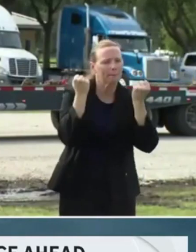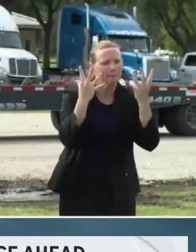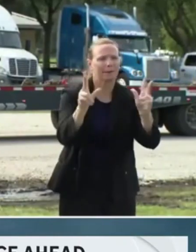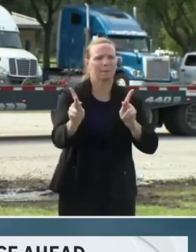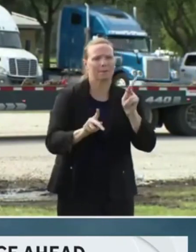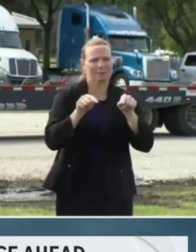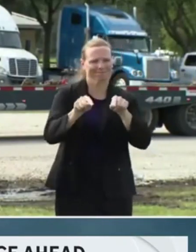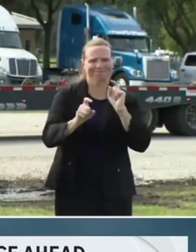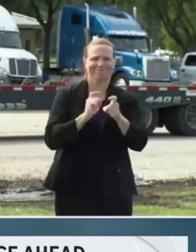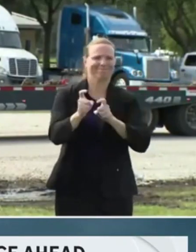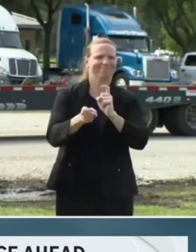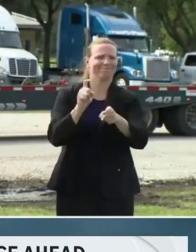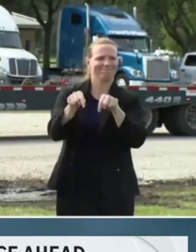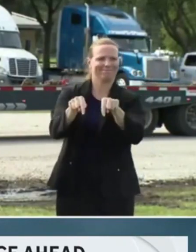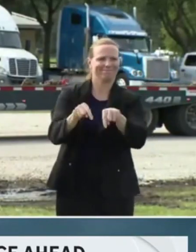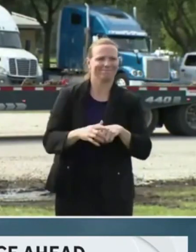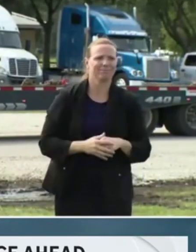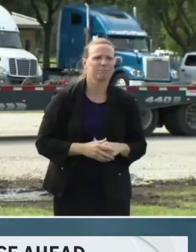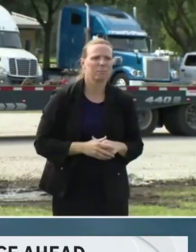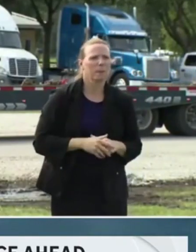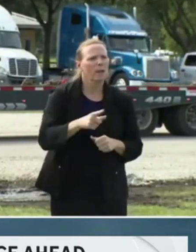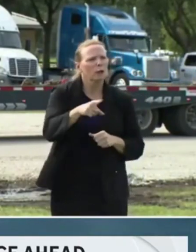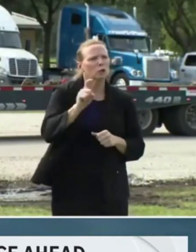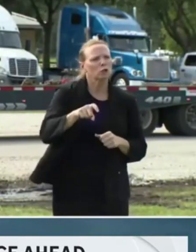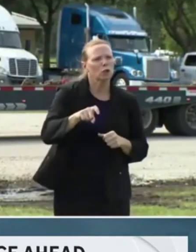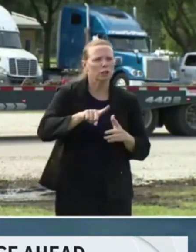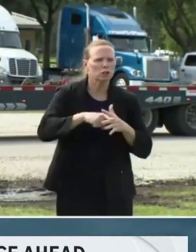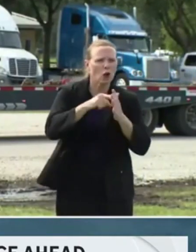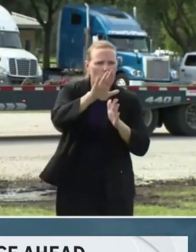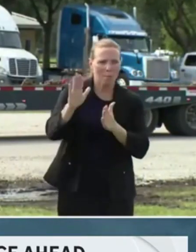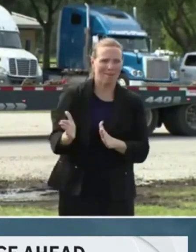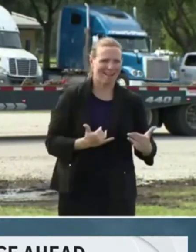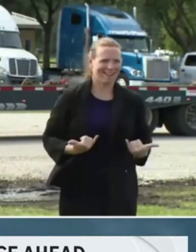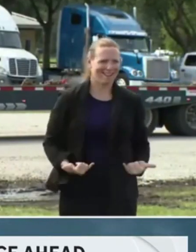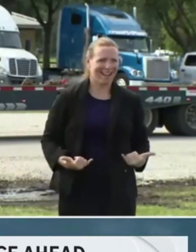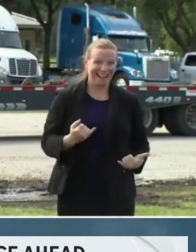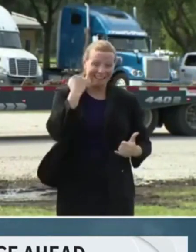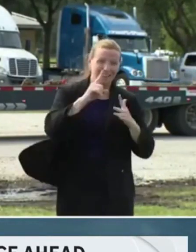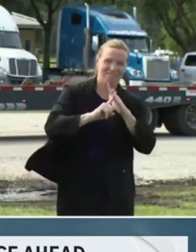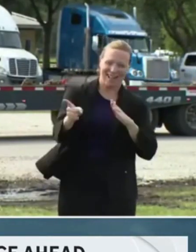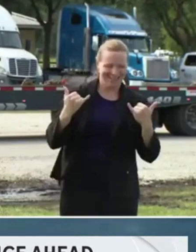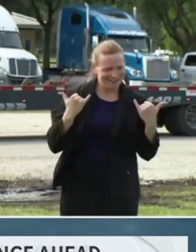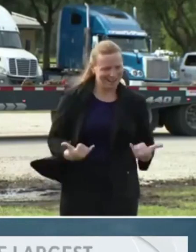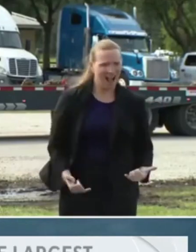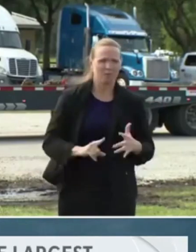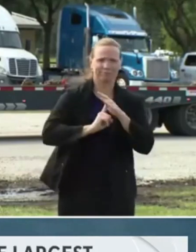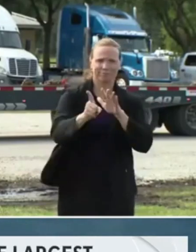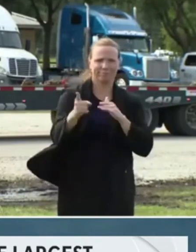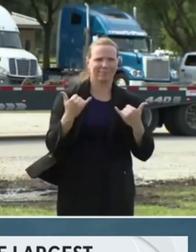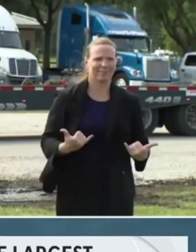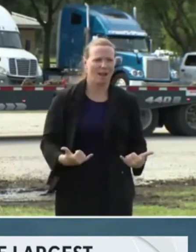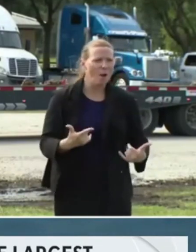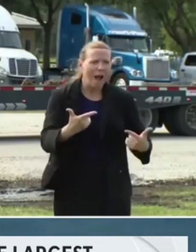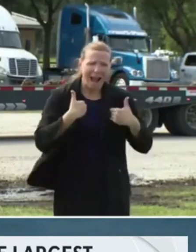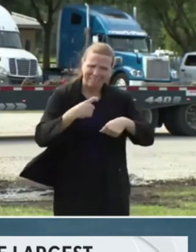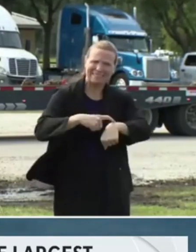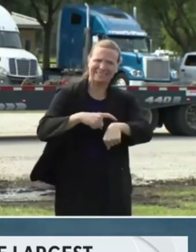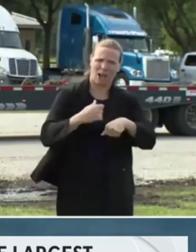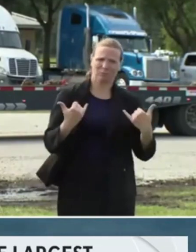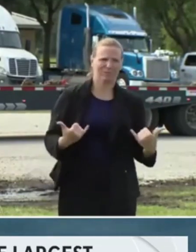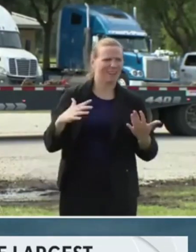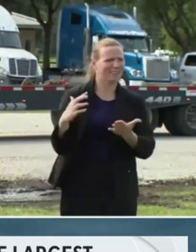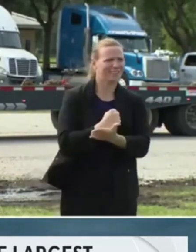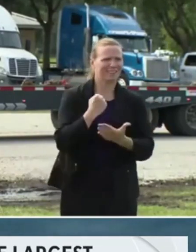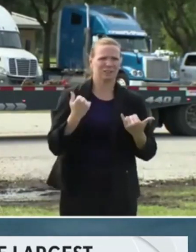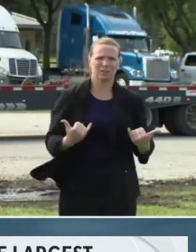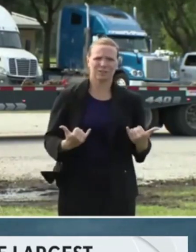You should be executing your plan now. If you're going to get out now. You have time today. Time will be running